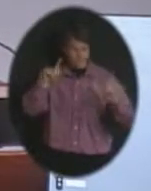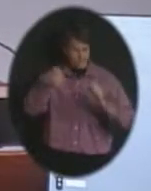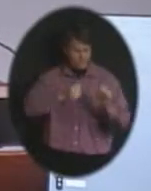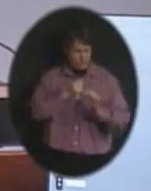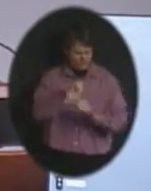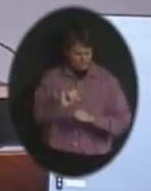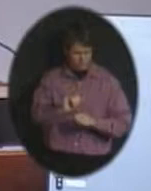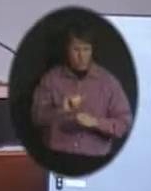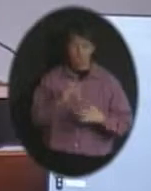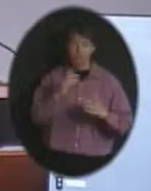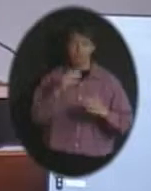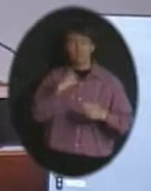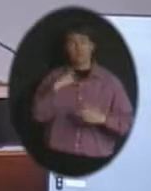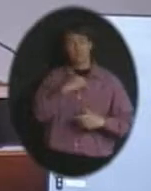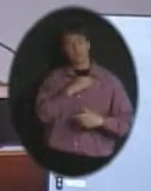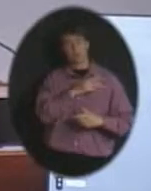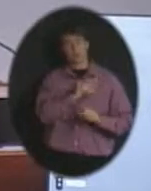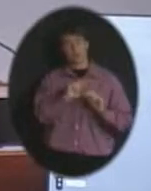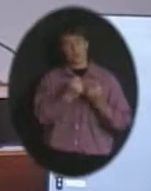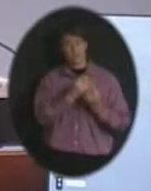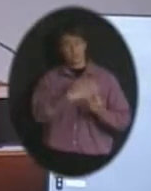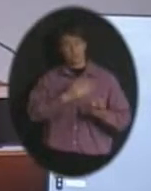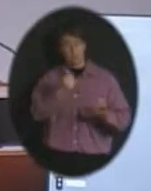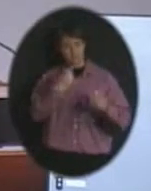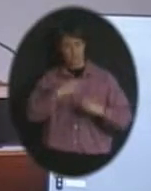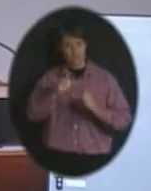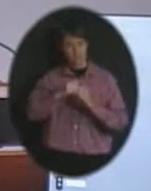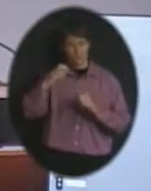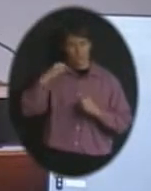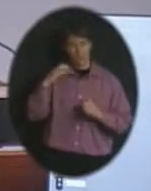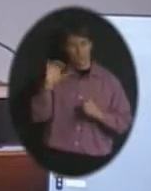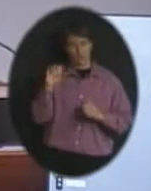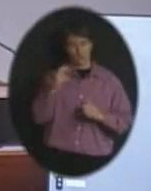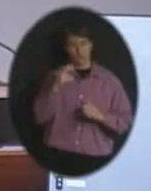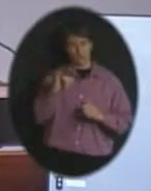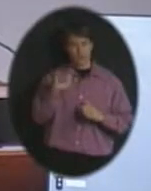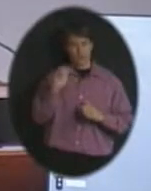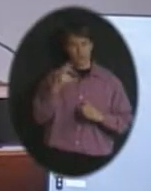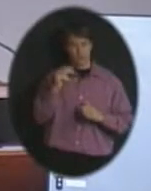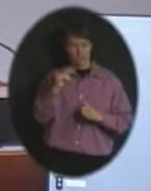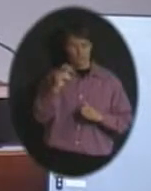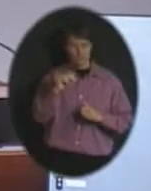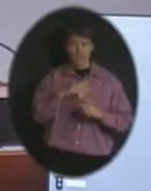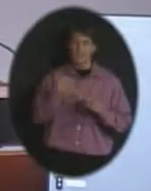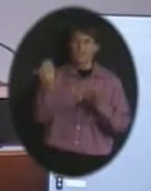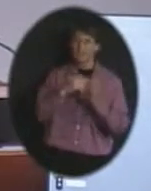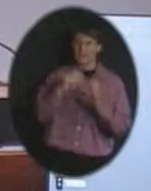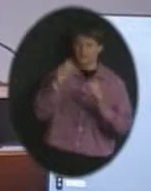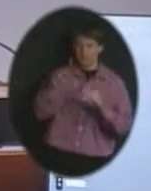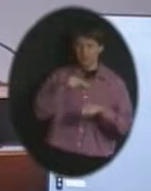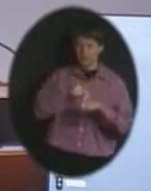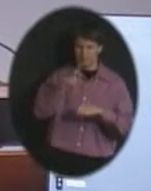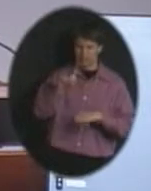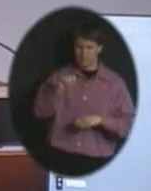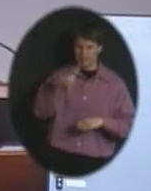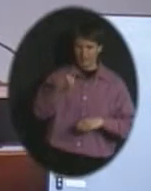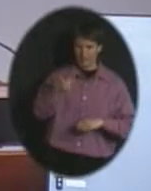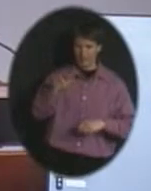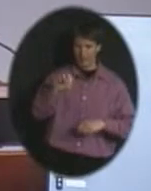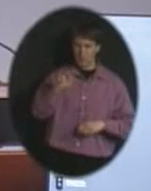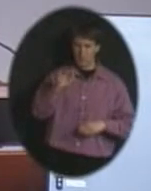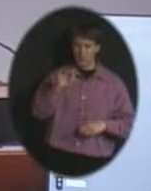them. Would the members of the team please come forward, along with Coach Sherry Hansen, and again, Principal David Morford, and Activities Director